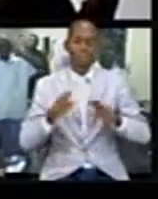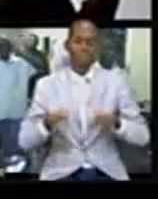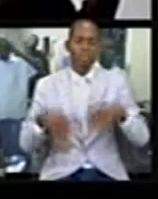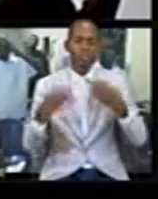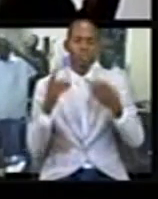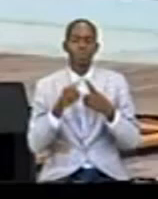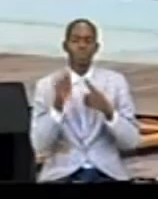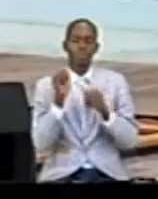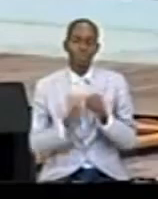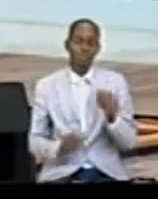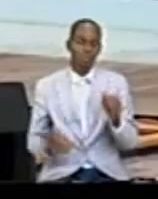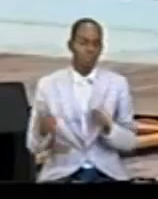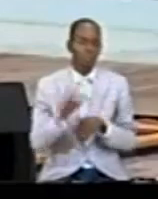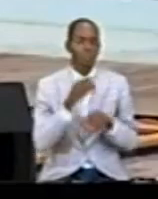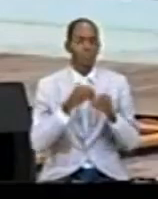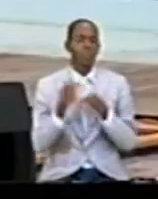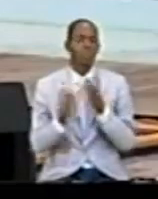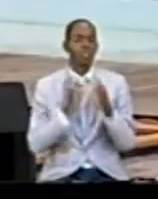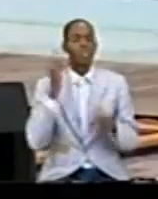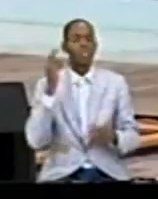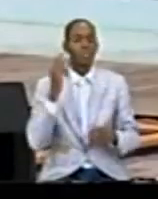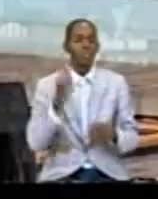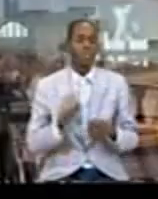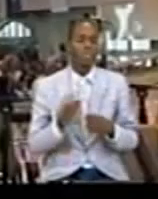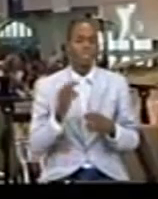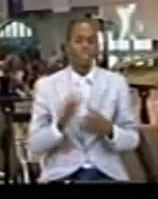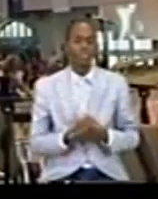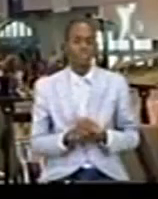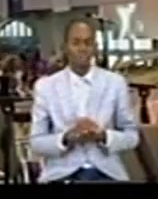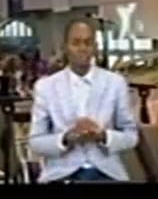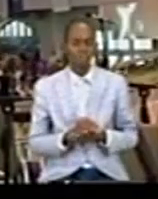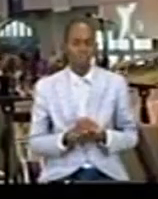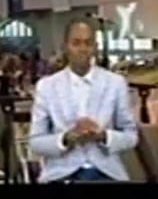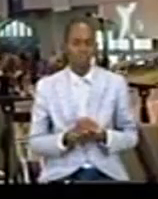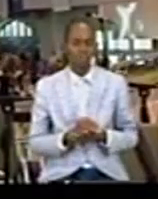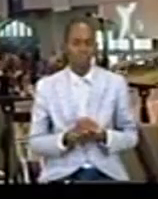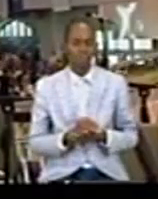Grant unto everyone in Jesus' name.